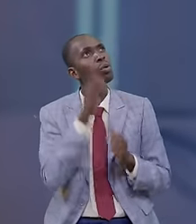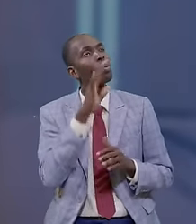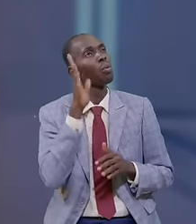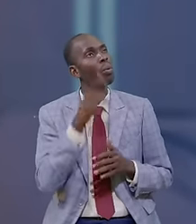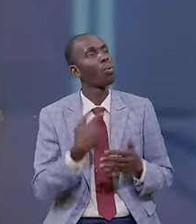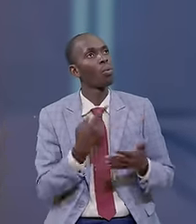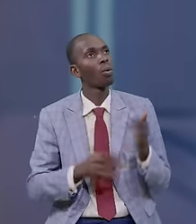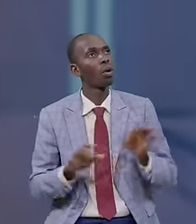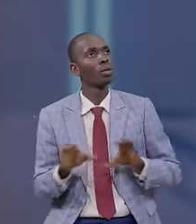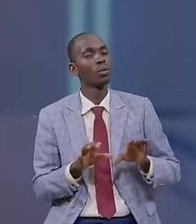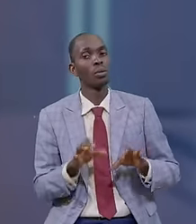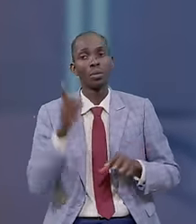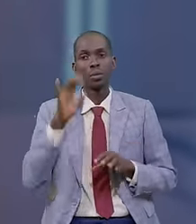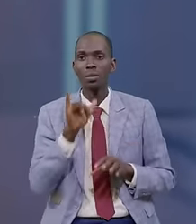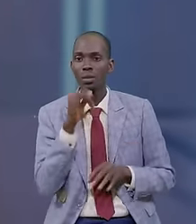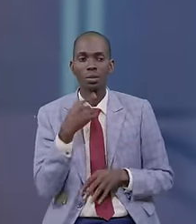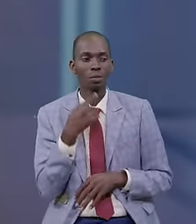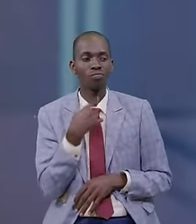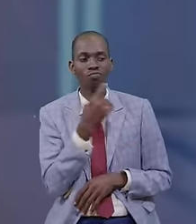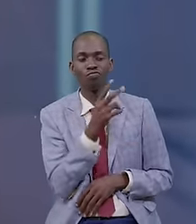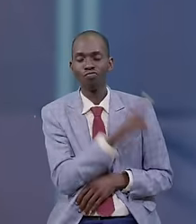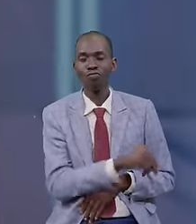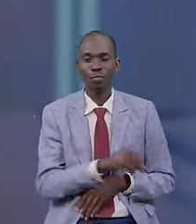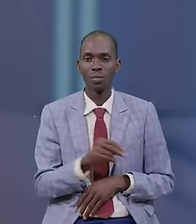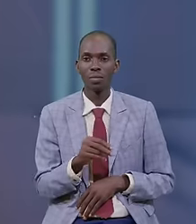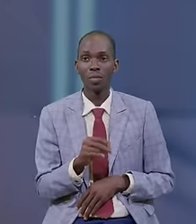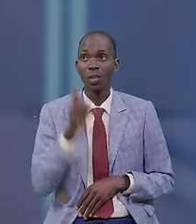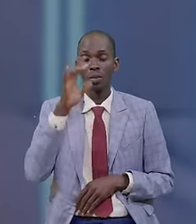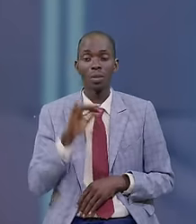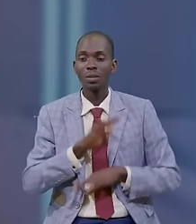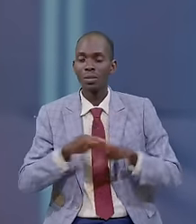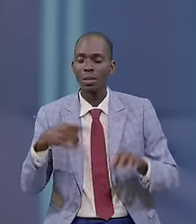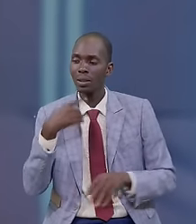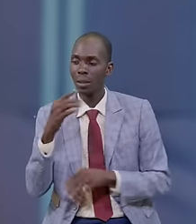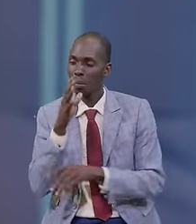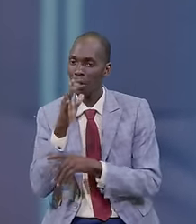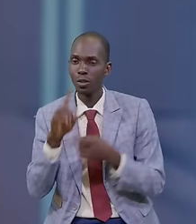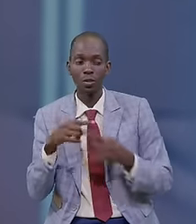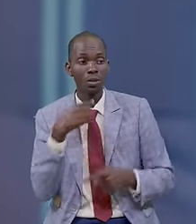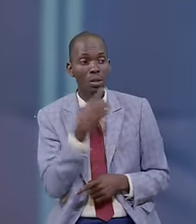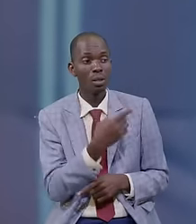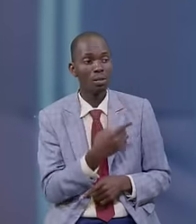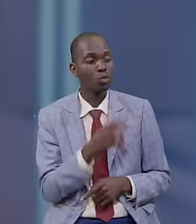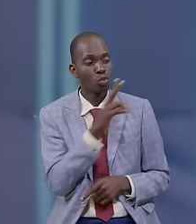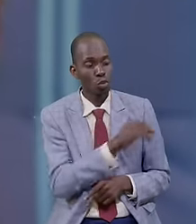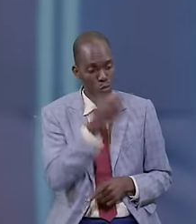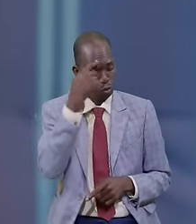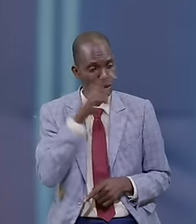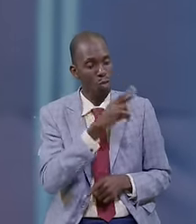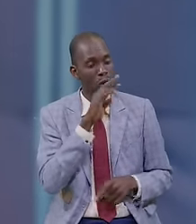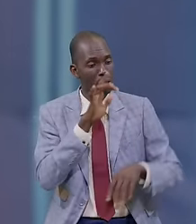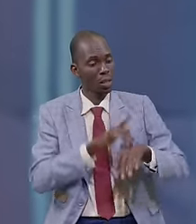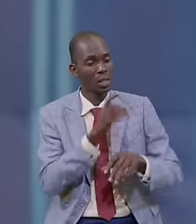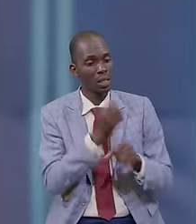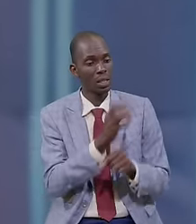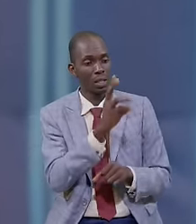not say, tell him no. Tell him you are 65 and a